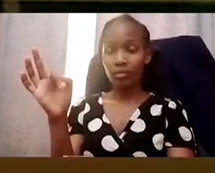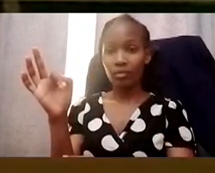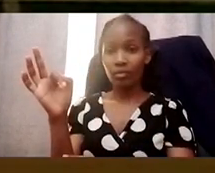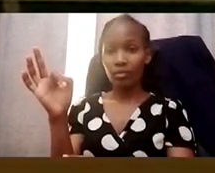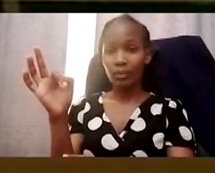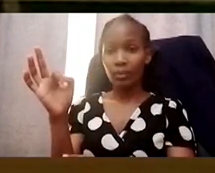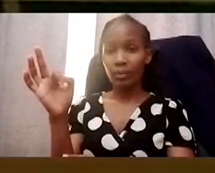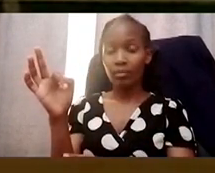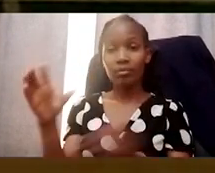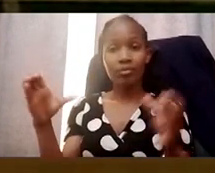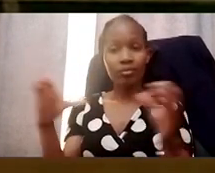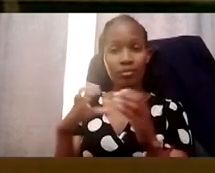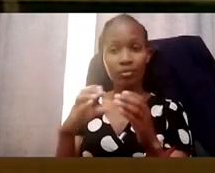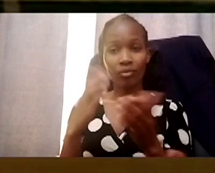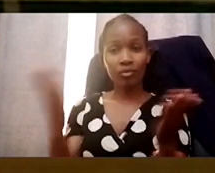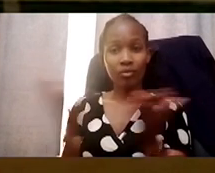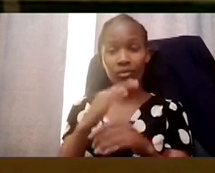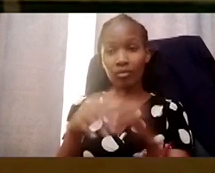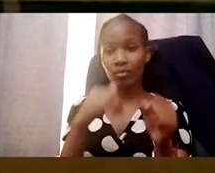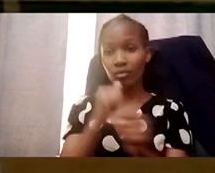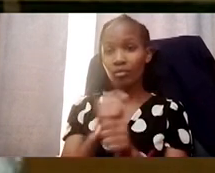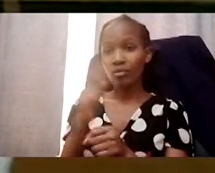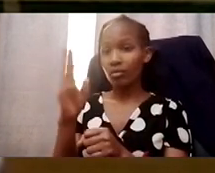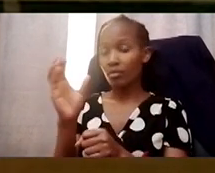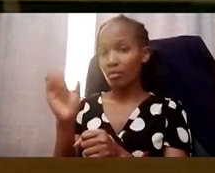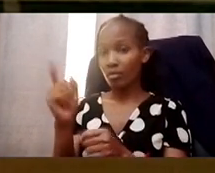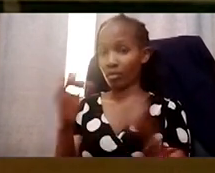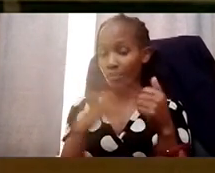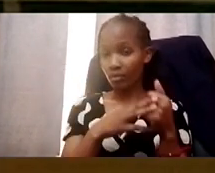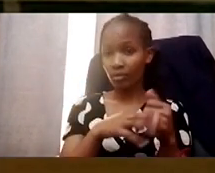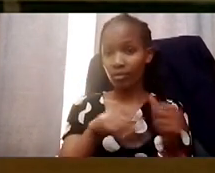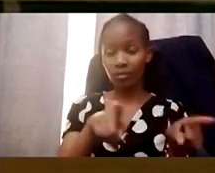with the host community, whereby in 2018 and 2019,